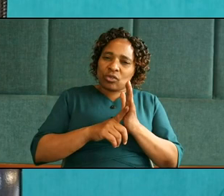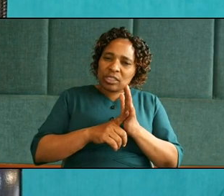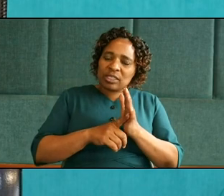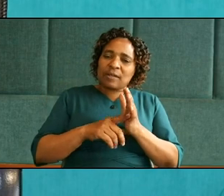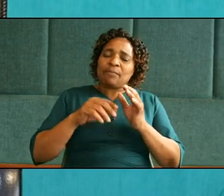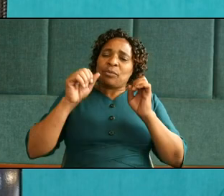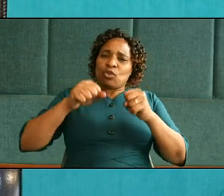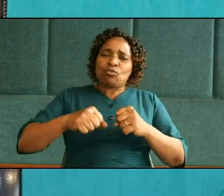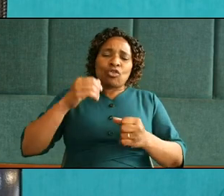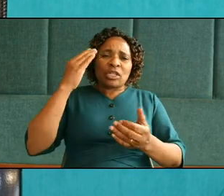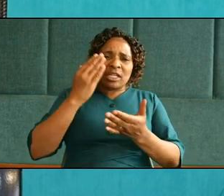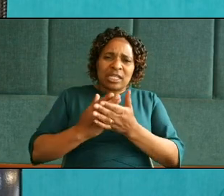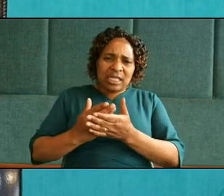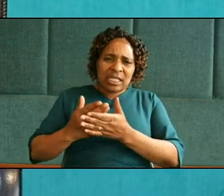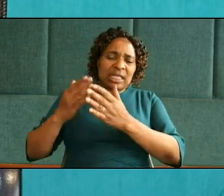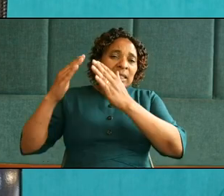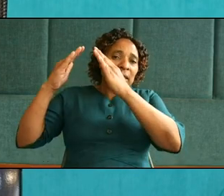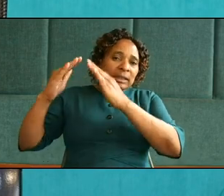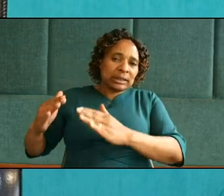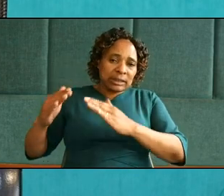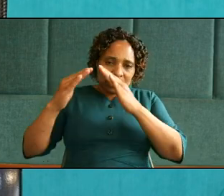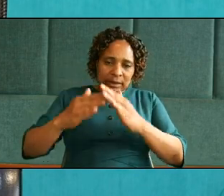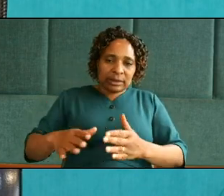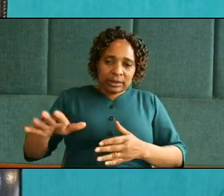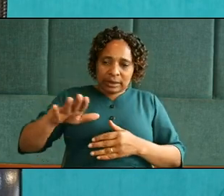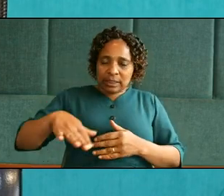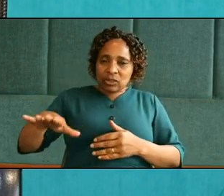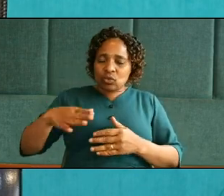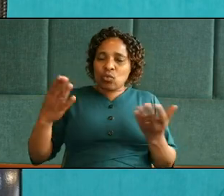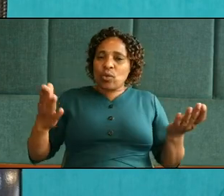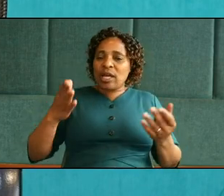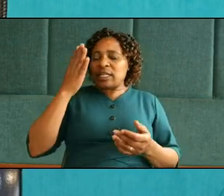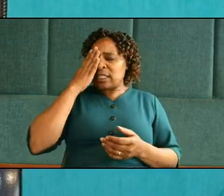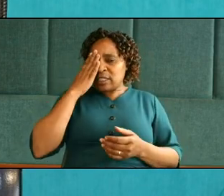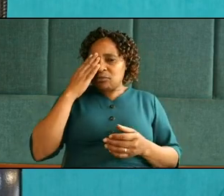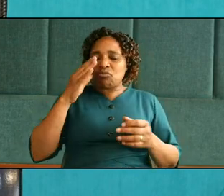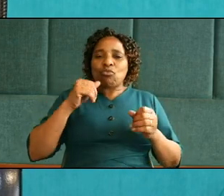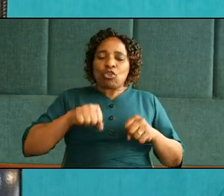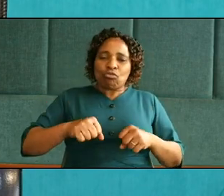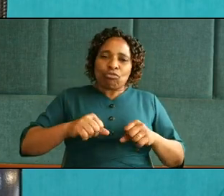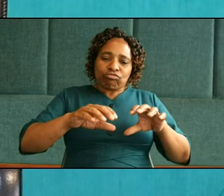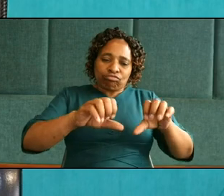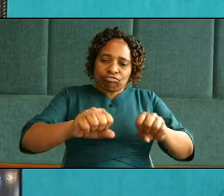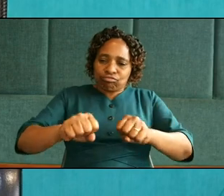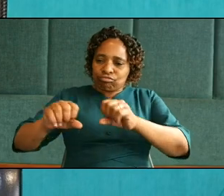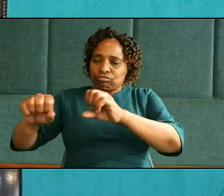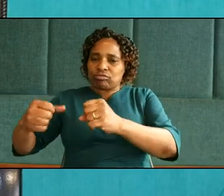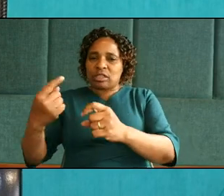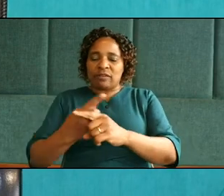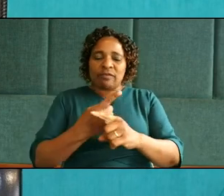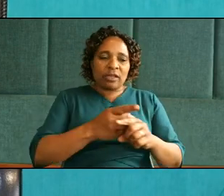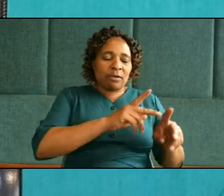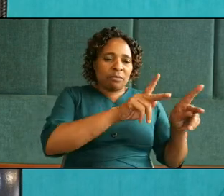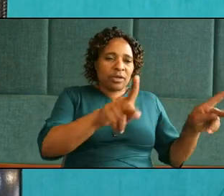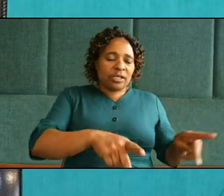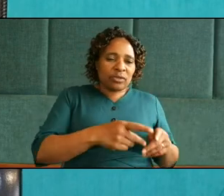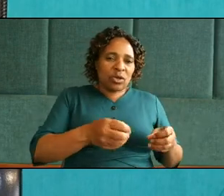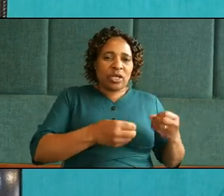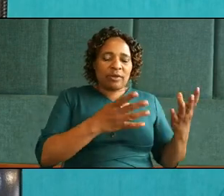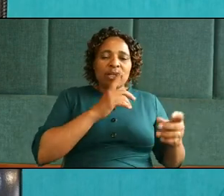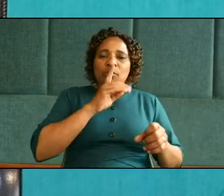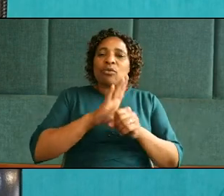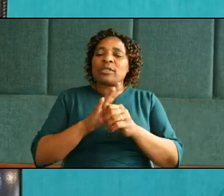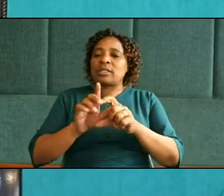the real estate section, where now the Israelites were occupying the different places they were given on the promised